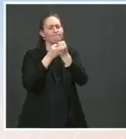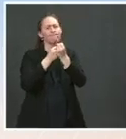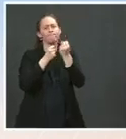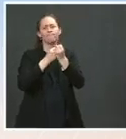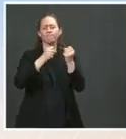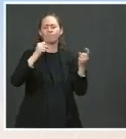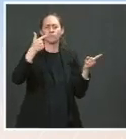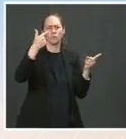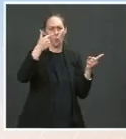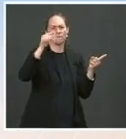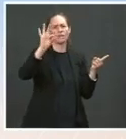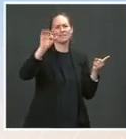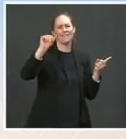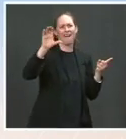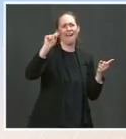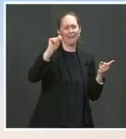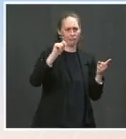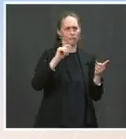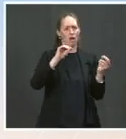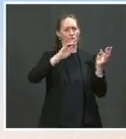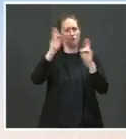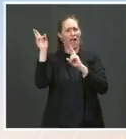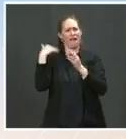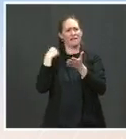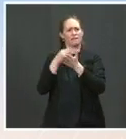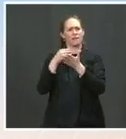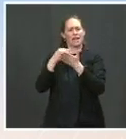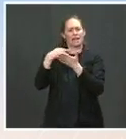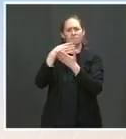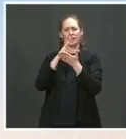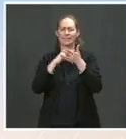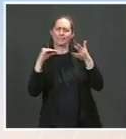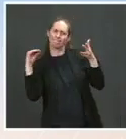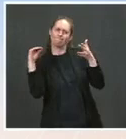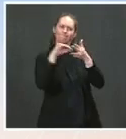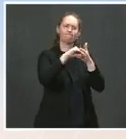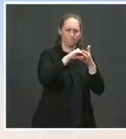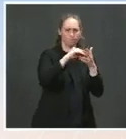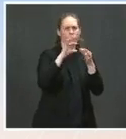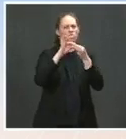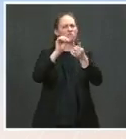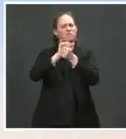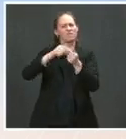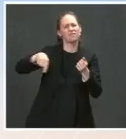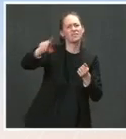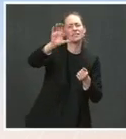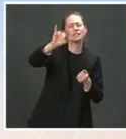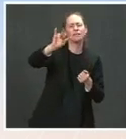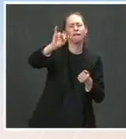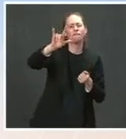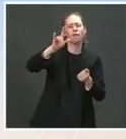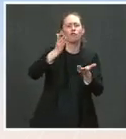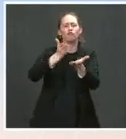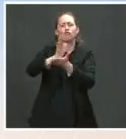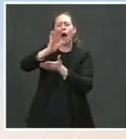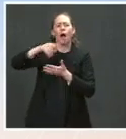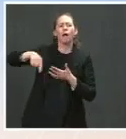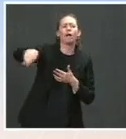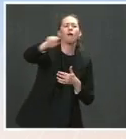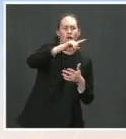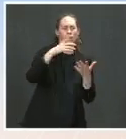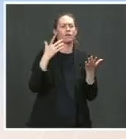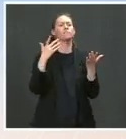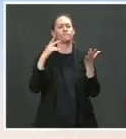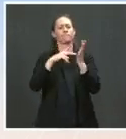for increasing funding for the Department of Justice's Civil Rights Division by millions of dollars in order to advance accountability and reform for